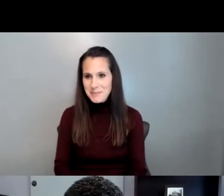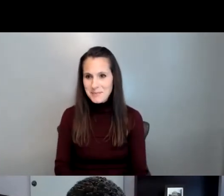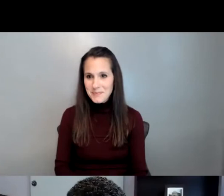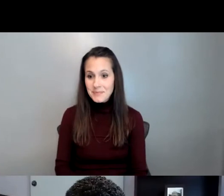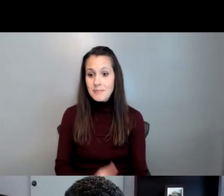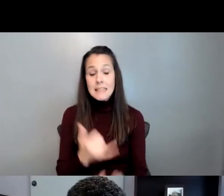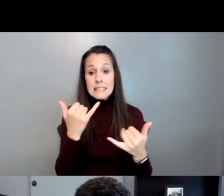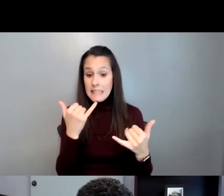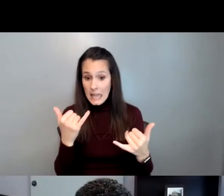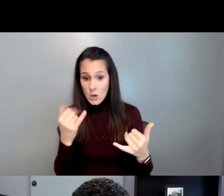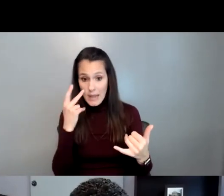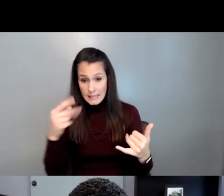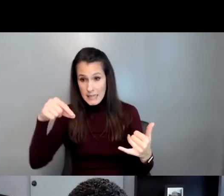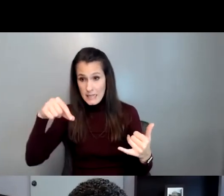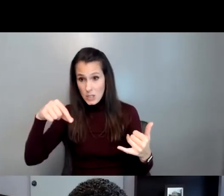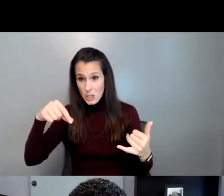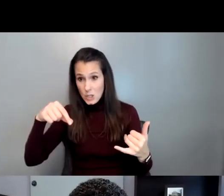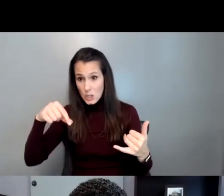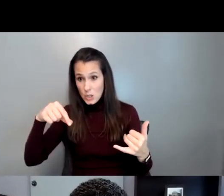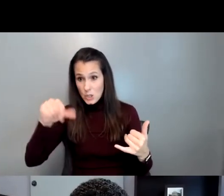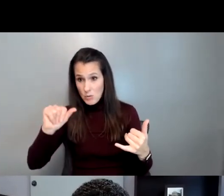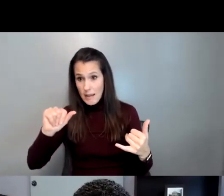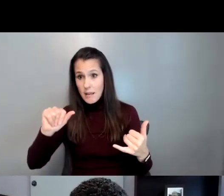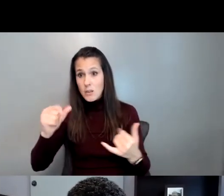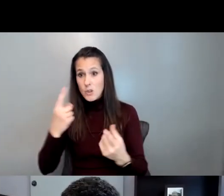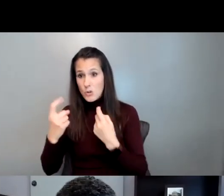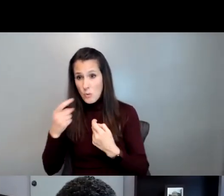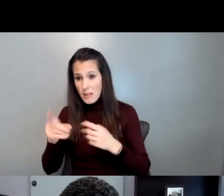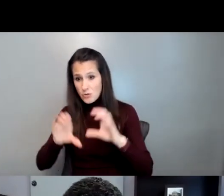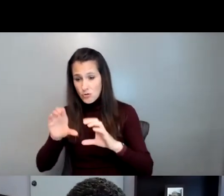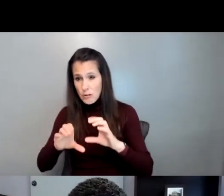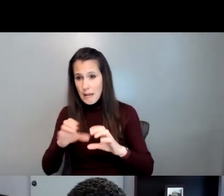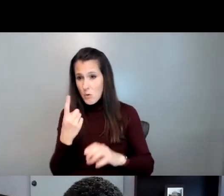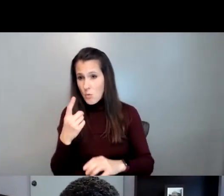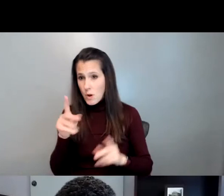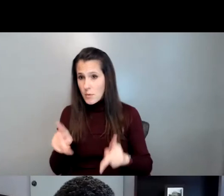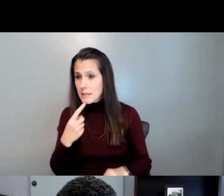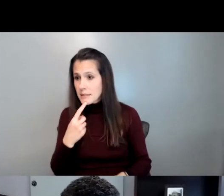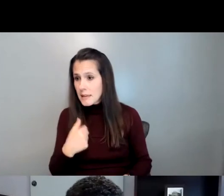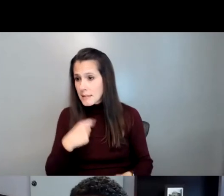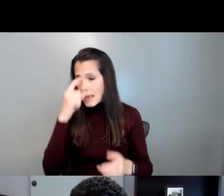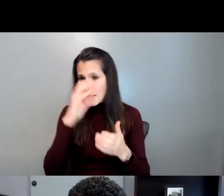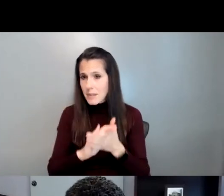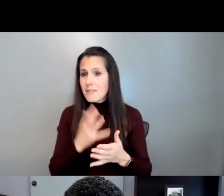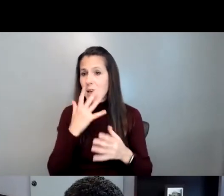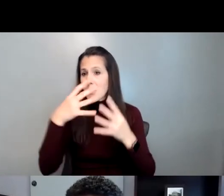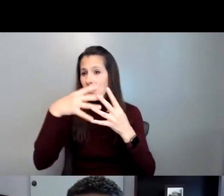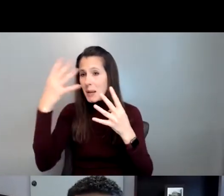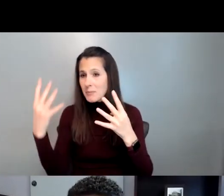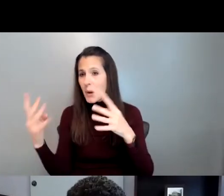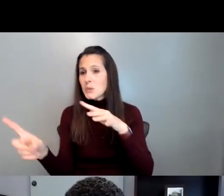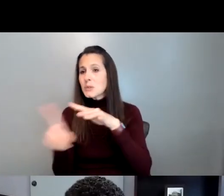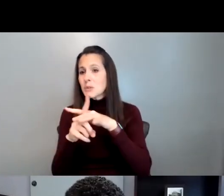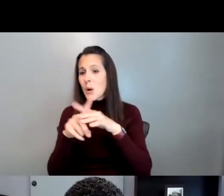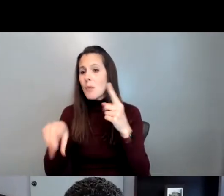to answer the questions that are in the chat, and I will put some of them out for people to then hear. One person says that I believe the rainbow appears when they are